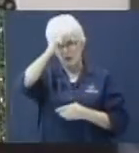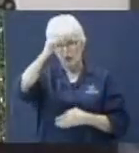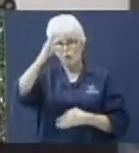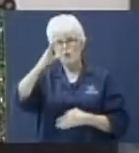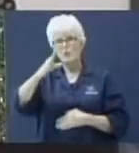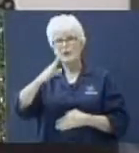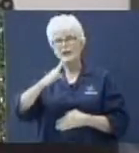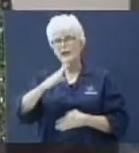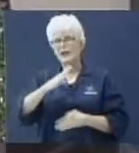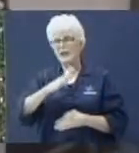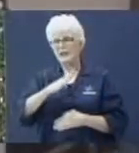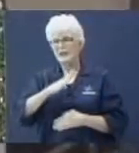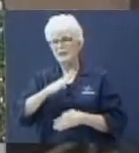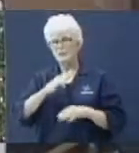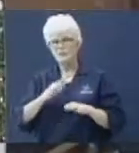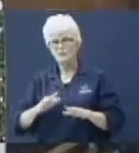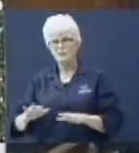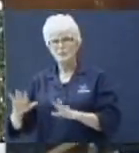men.